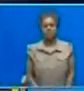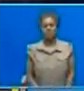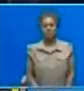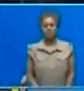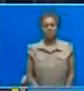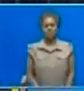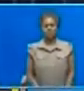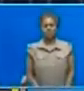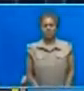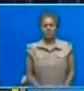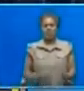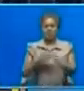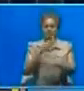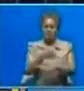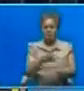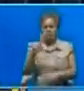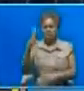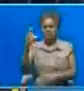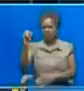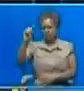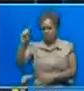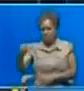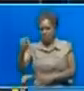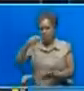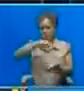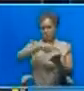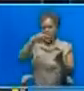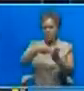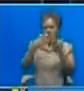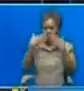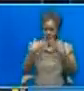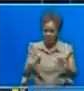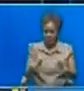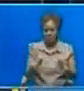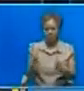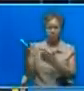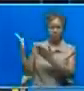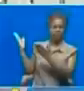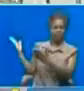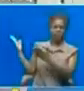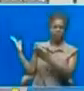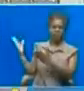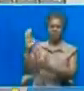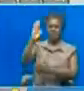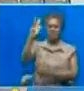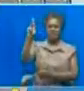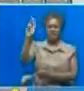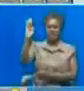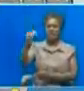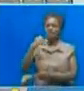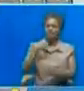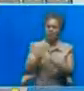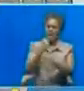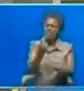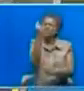After pumping in over 25 million shillings, the Gold Project is finally ready for occupation. The Federation has been operating from a small